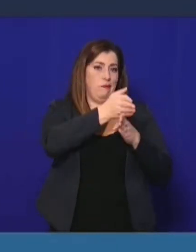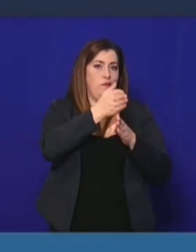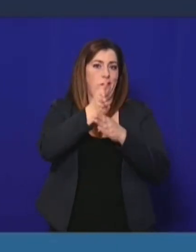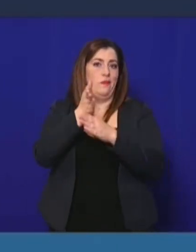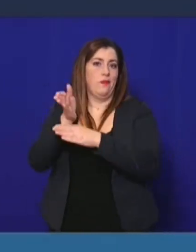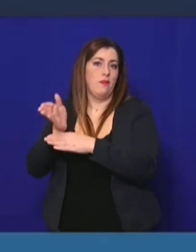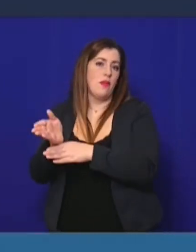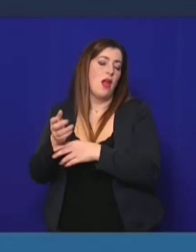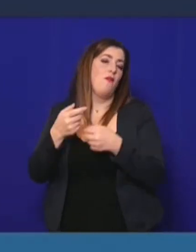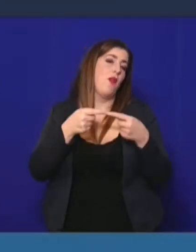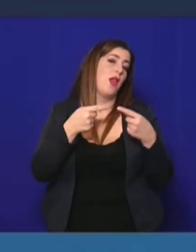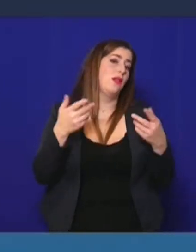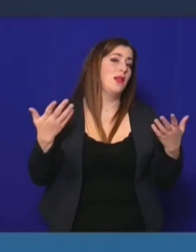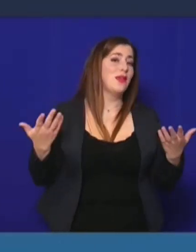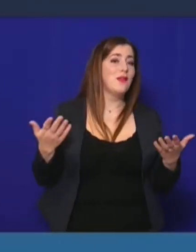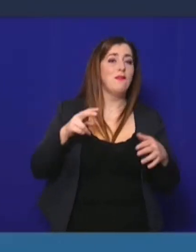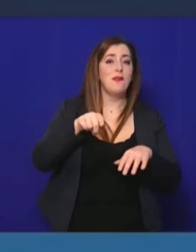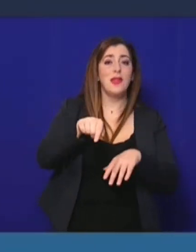hija xi ħaġa li tista' tiġri.